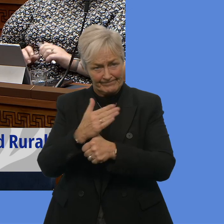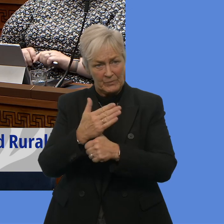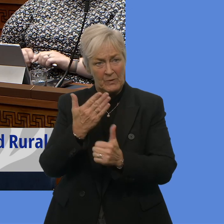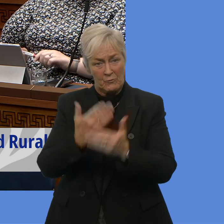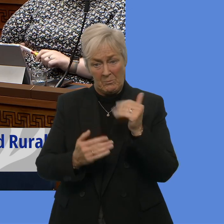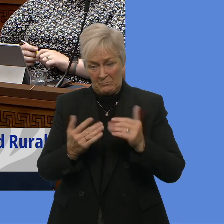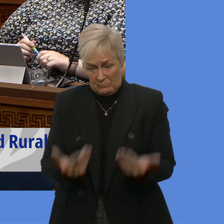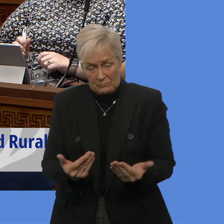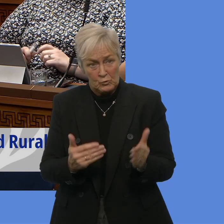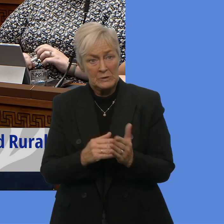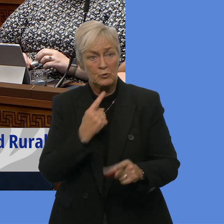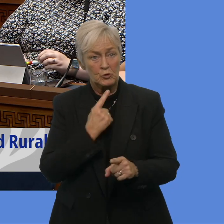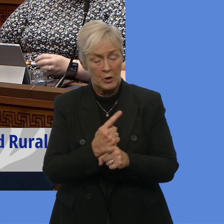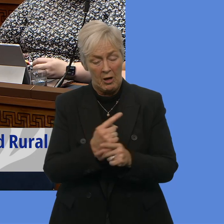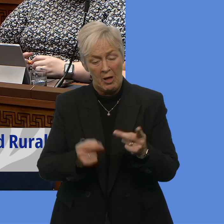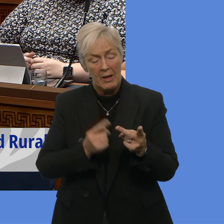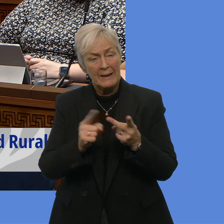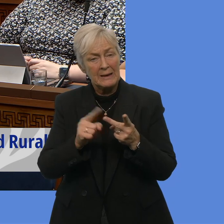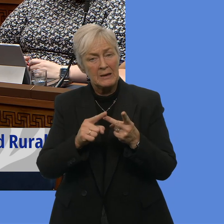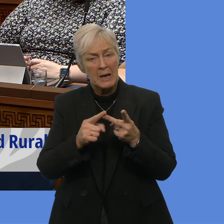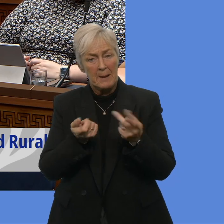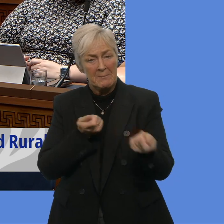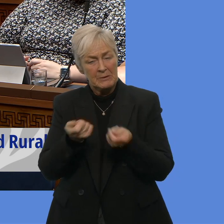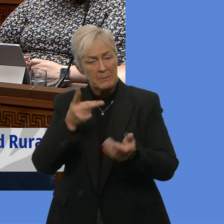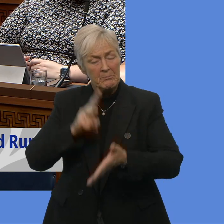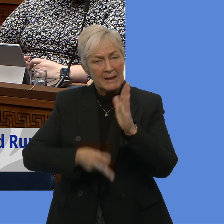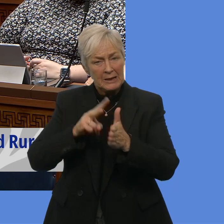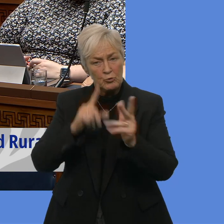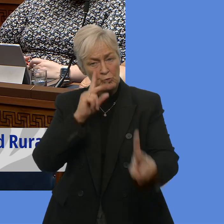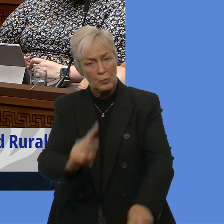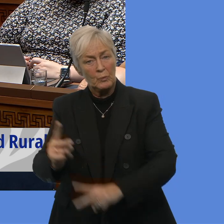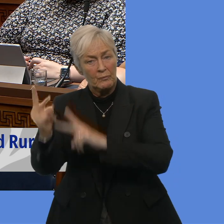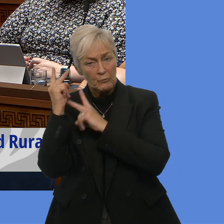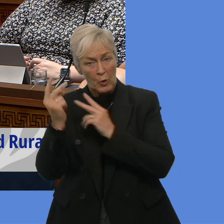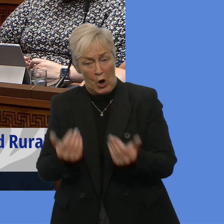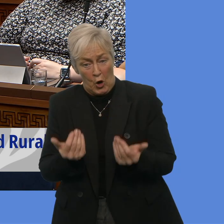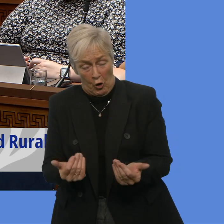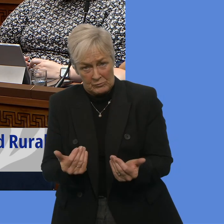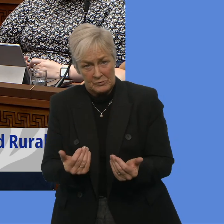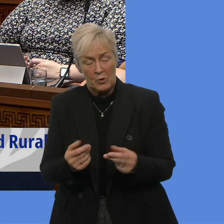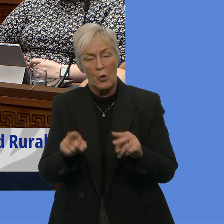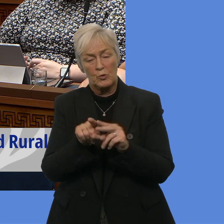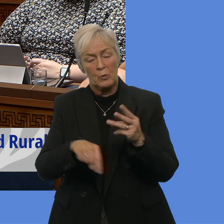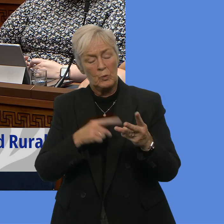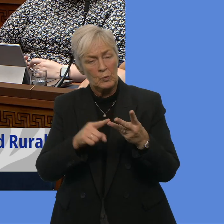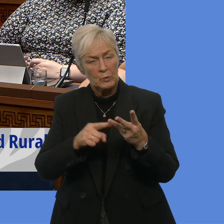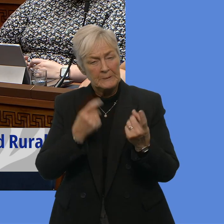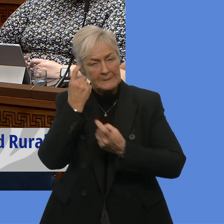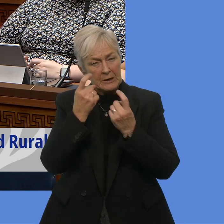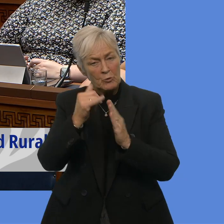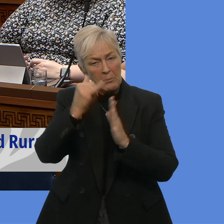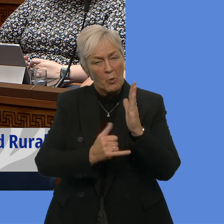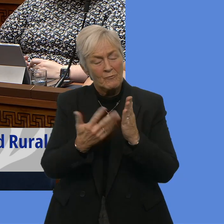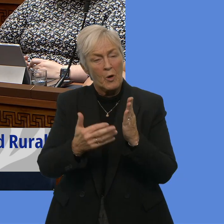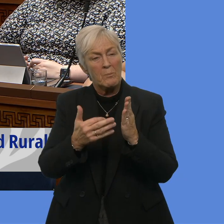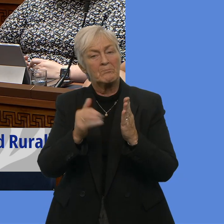today. The other issue is in relation to river basin management plans. We're reviewing those in terms of the current ones and also taking into account the report from the Office of